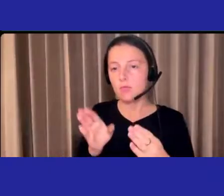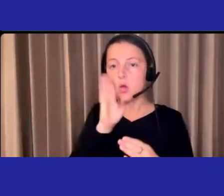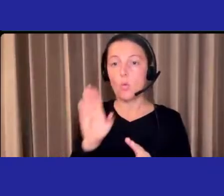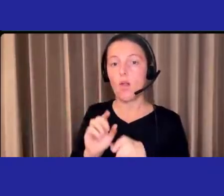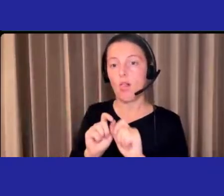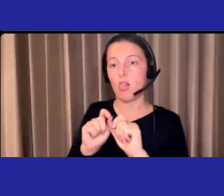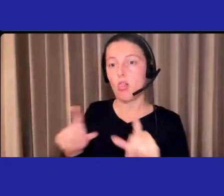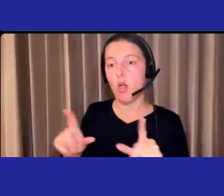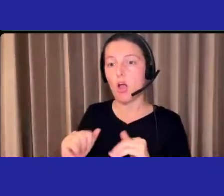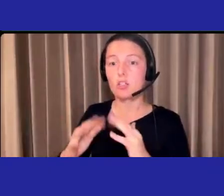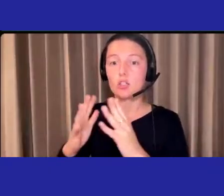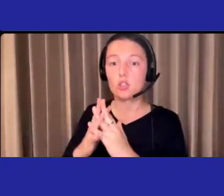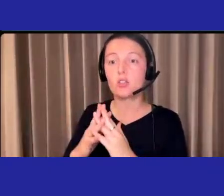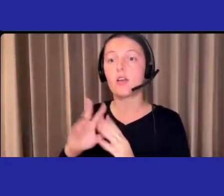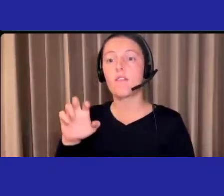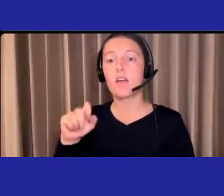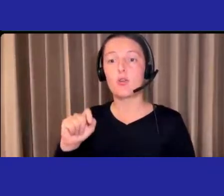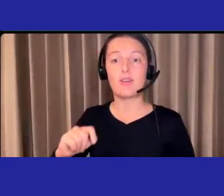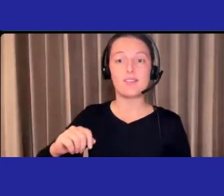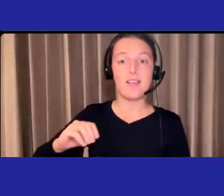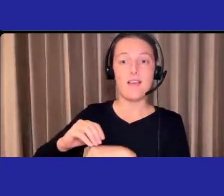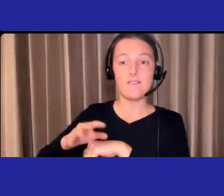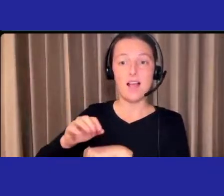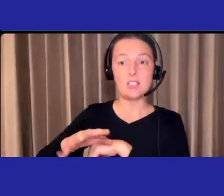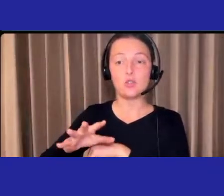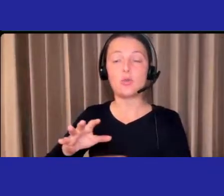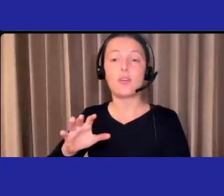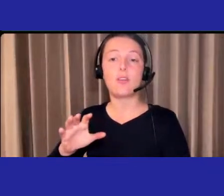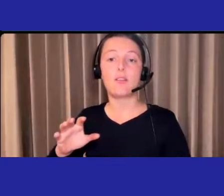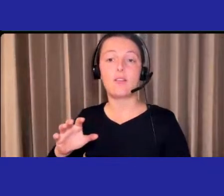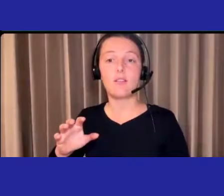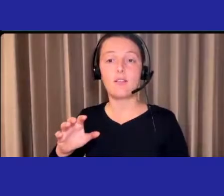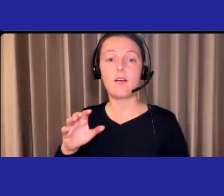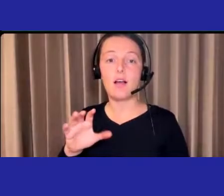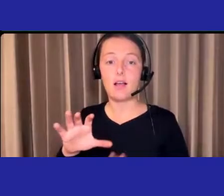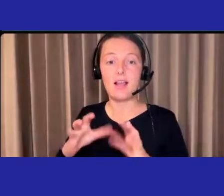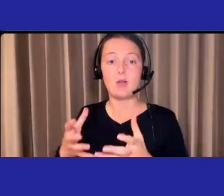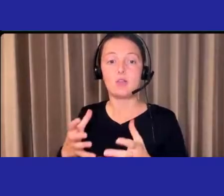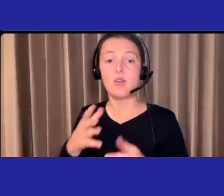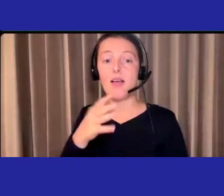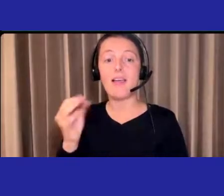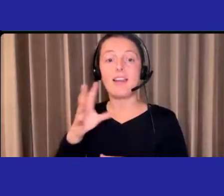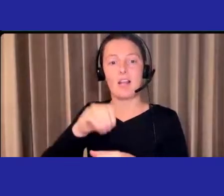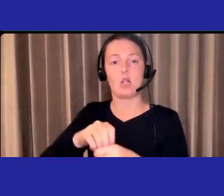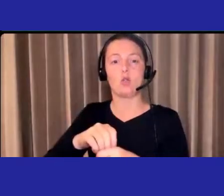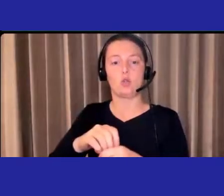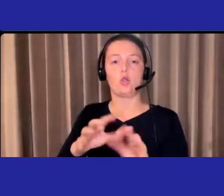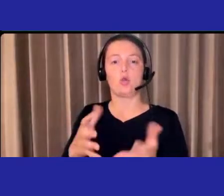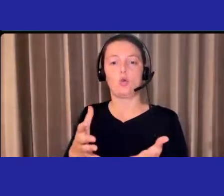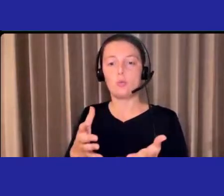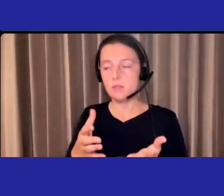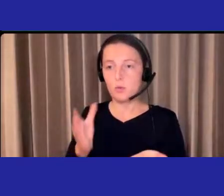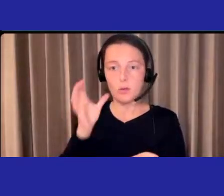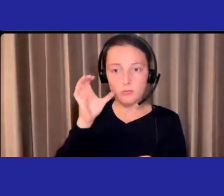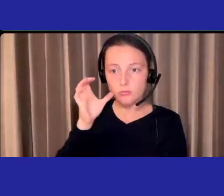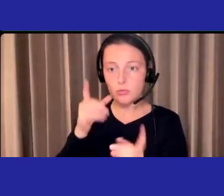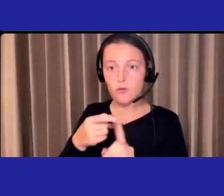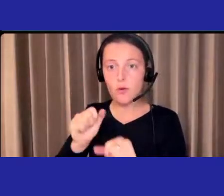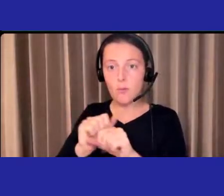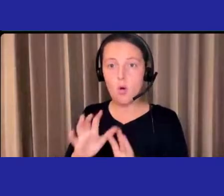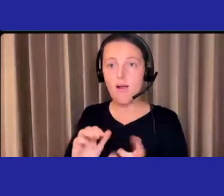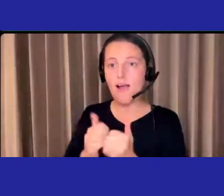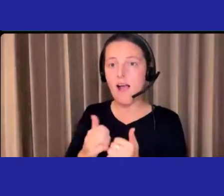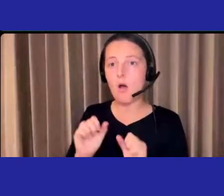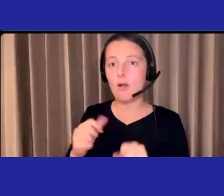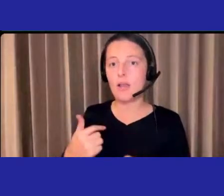We're also going to be working with the inclusion groups so that the employees can tell us how we can best serve them. We're also partnering up with our New York